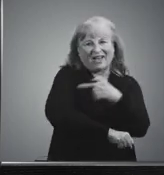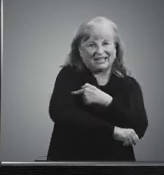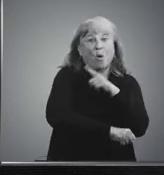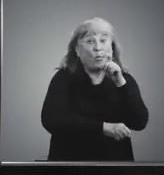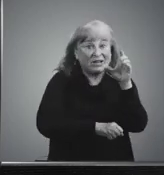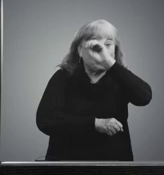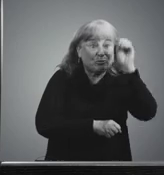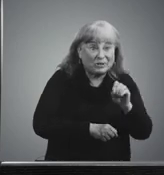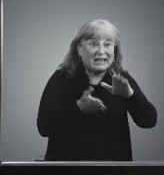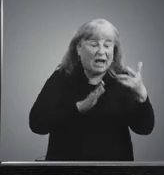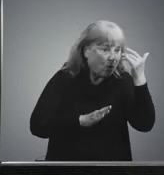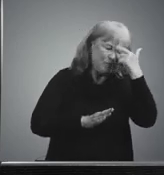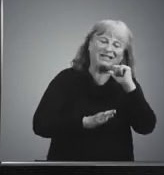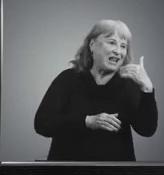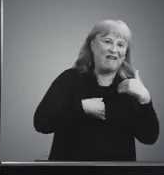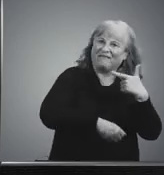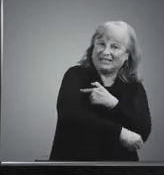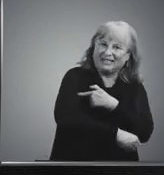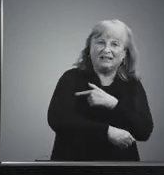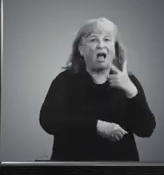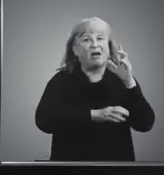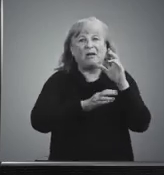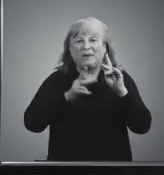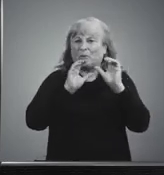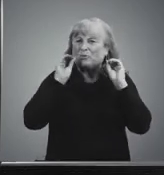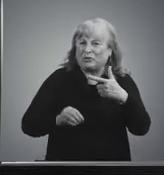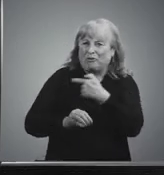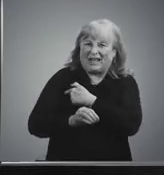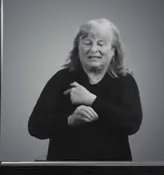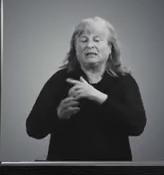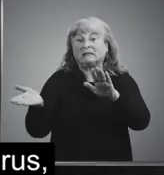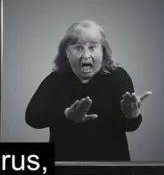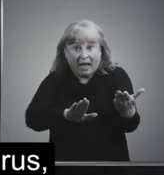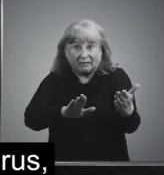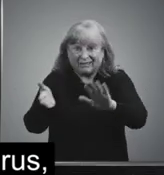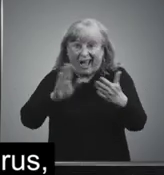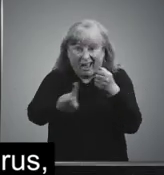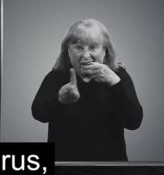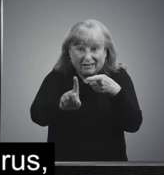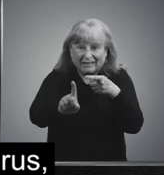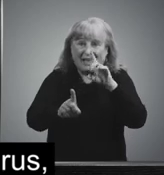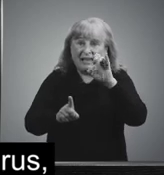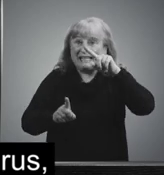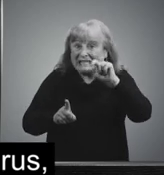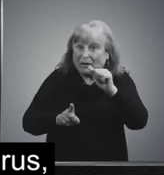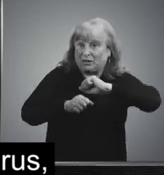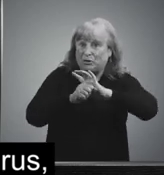were unvaccinated. 100%. Unvaccinated people died. Died. The Delta variant